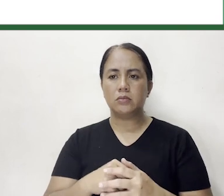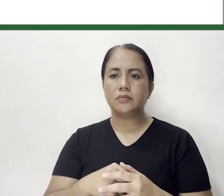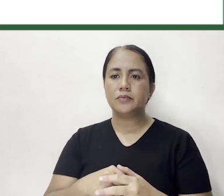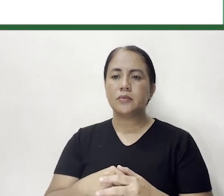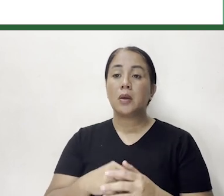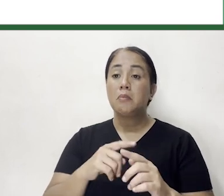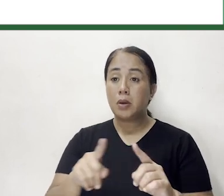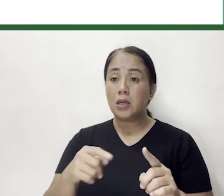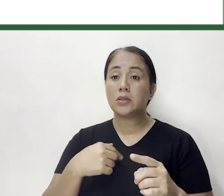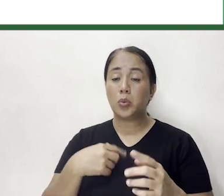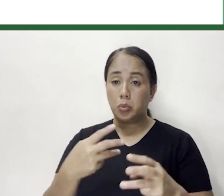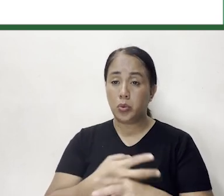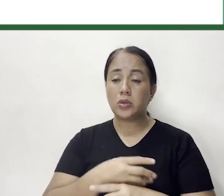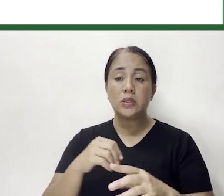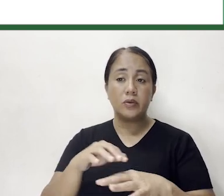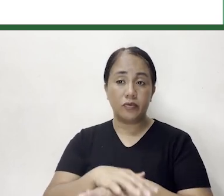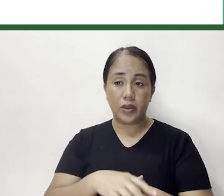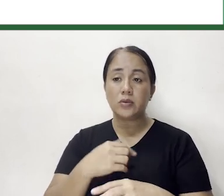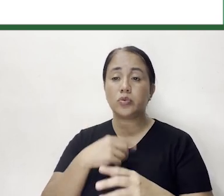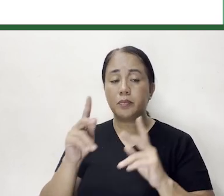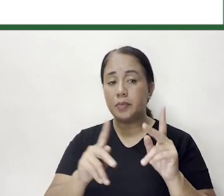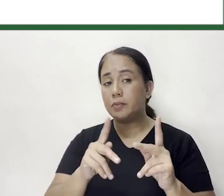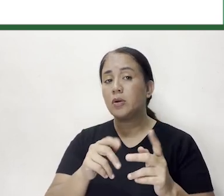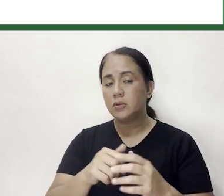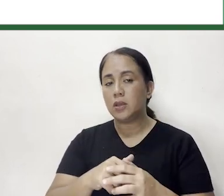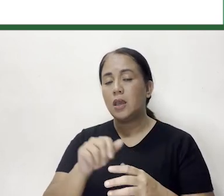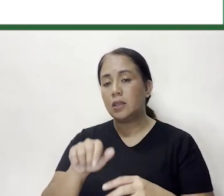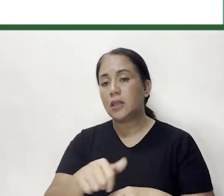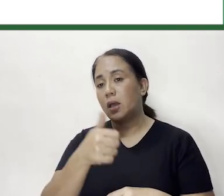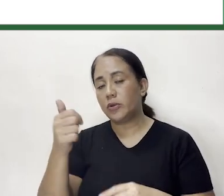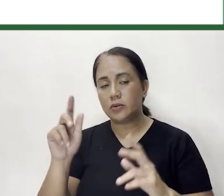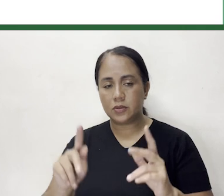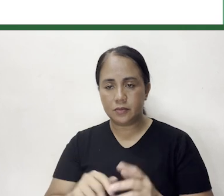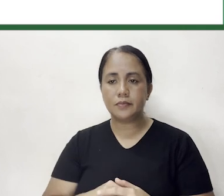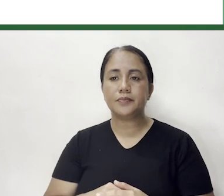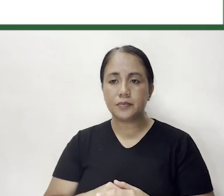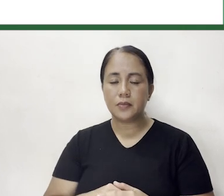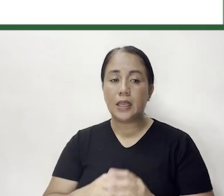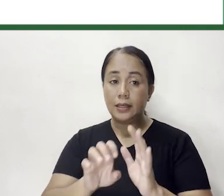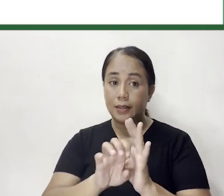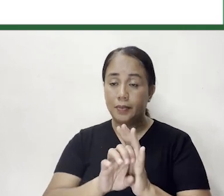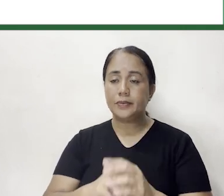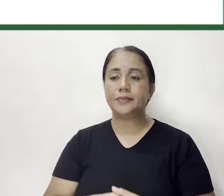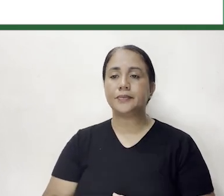appear neutral, however, have a worse effect on some people than others.